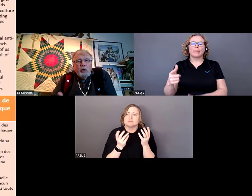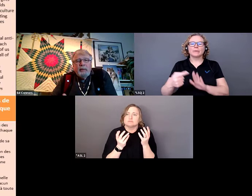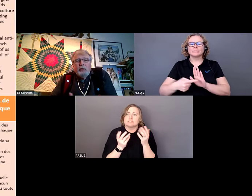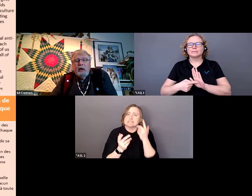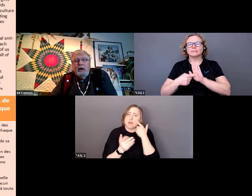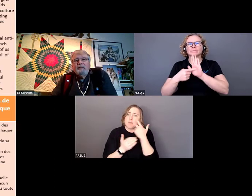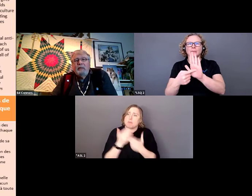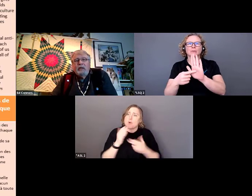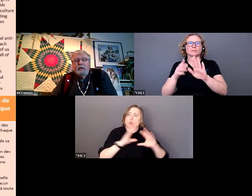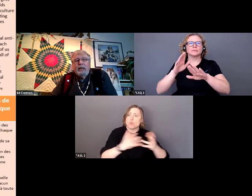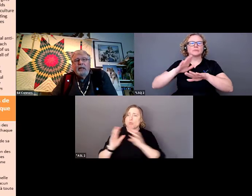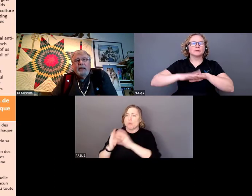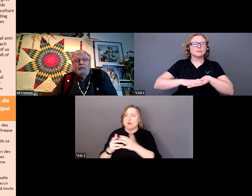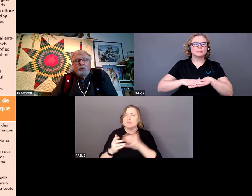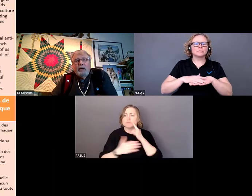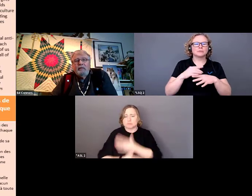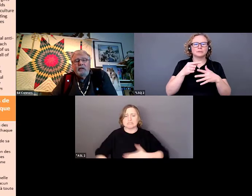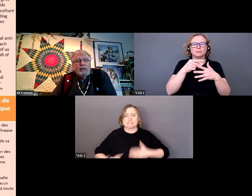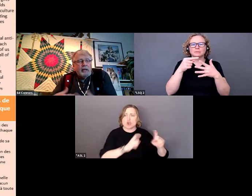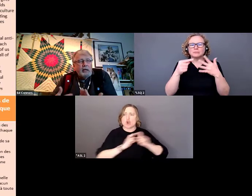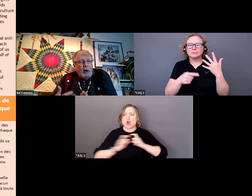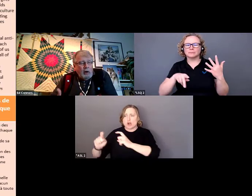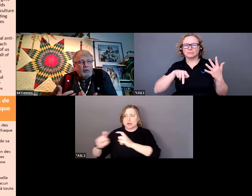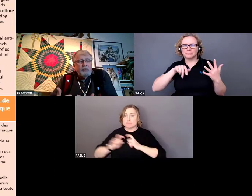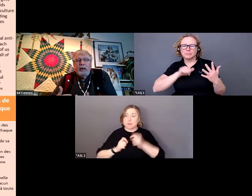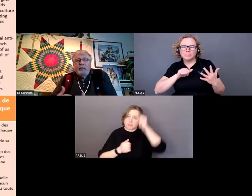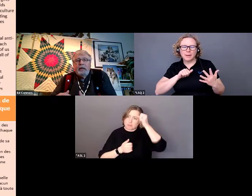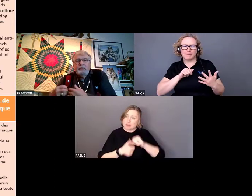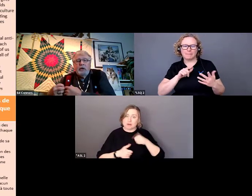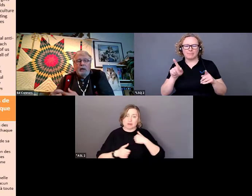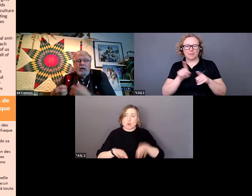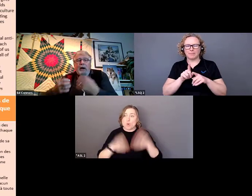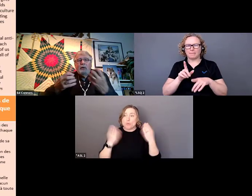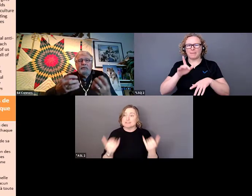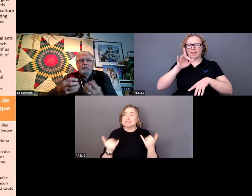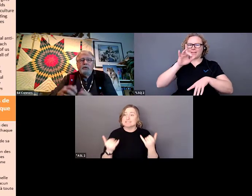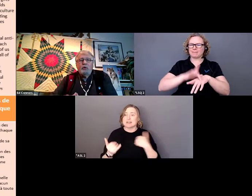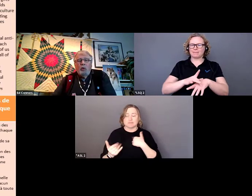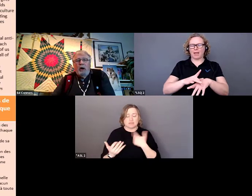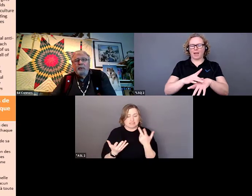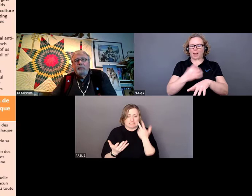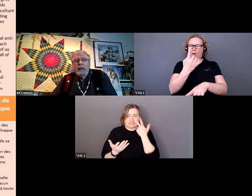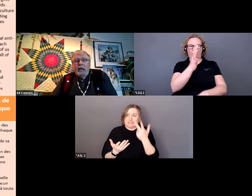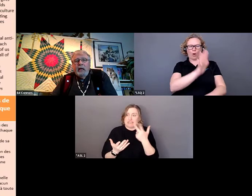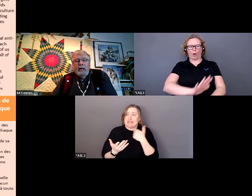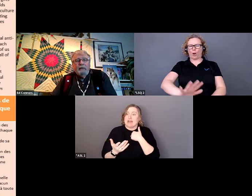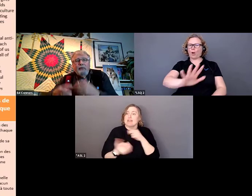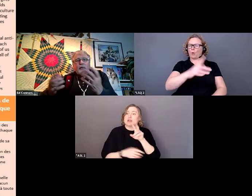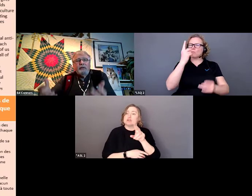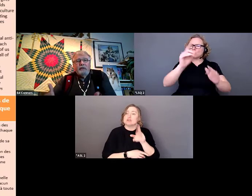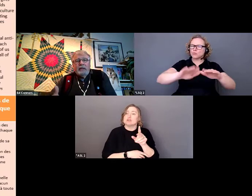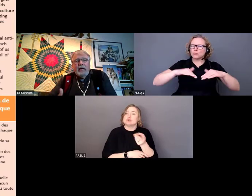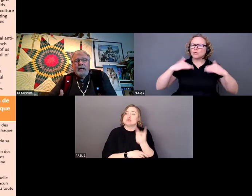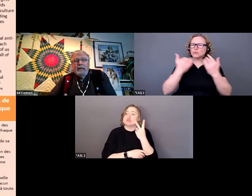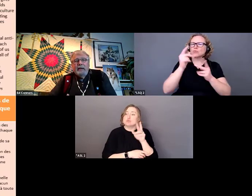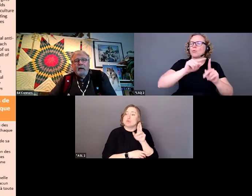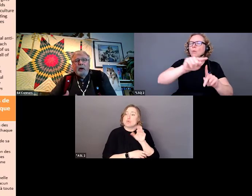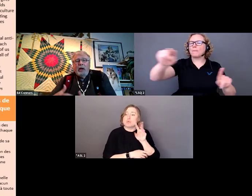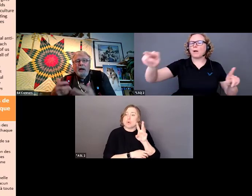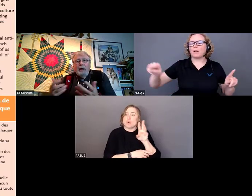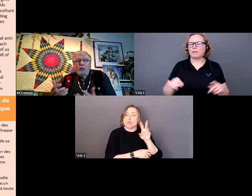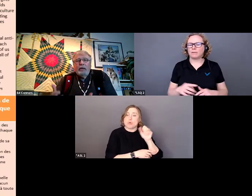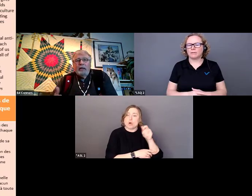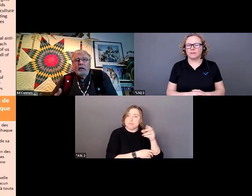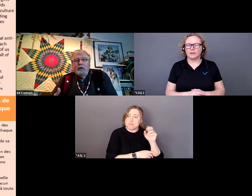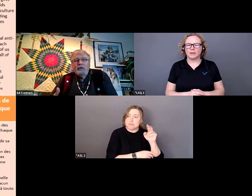I spoke about the concept at the beginning of two-eyed seeing that also emanates or comes out of the two-row wampum and informs us today